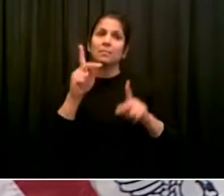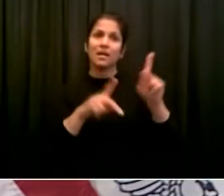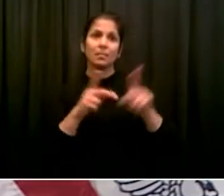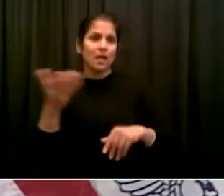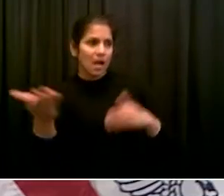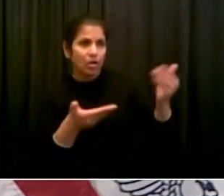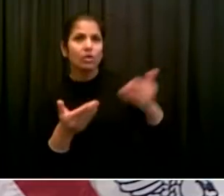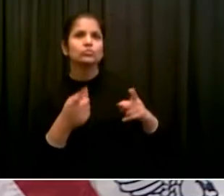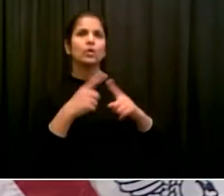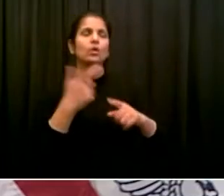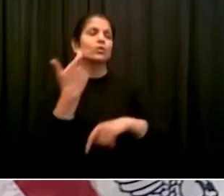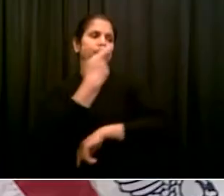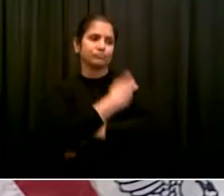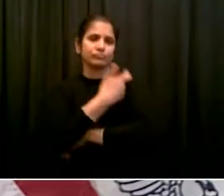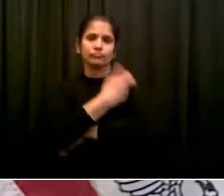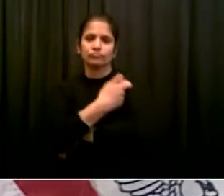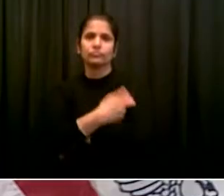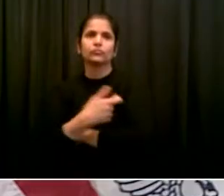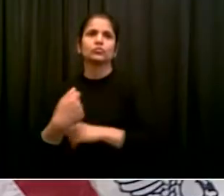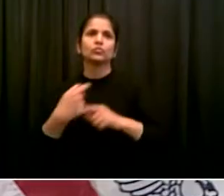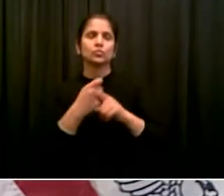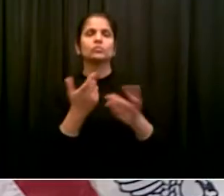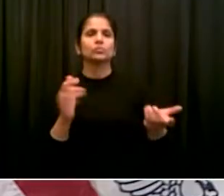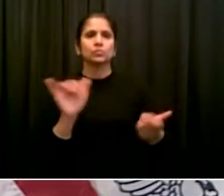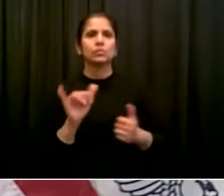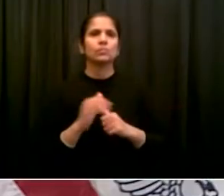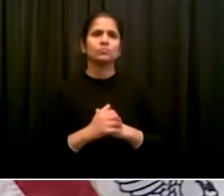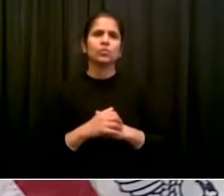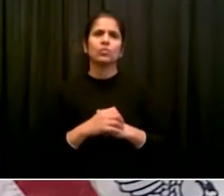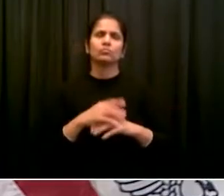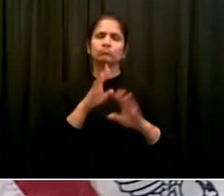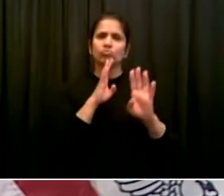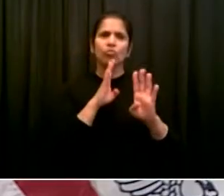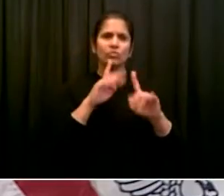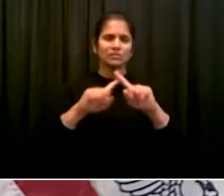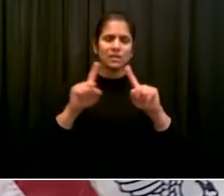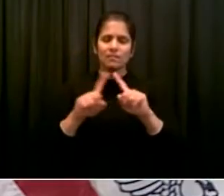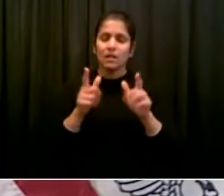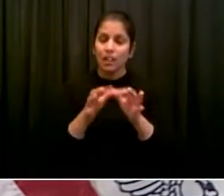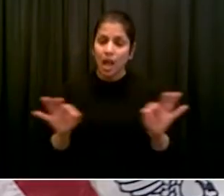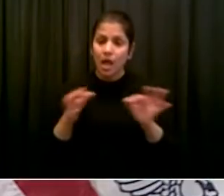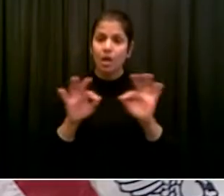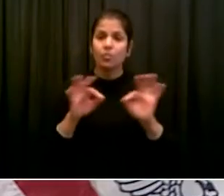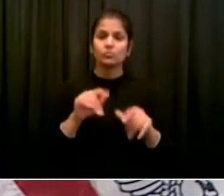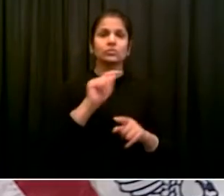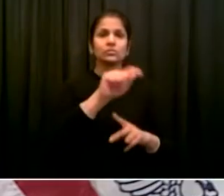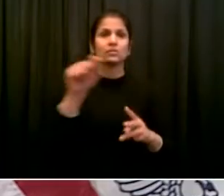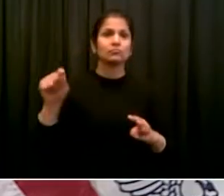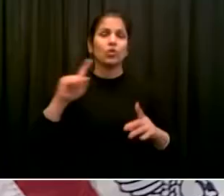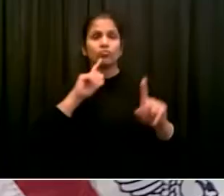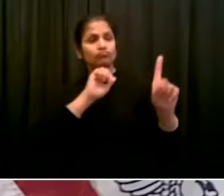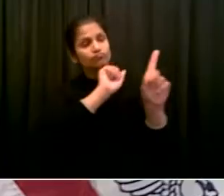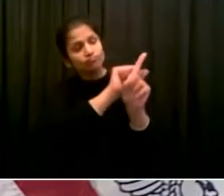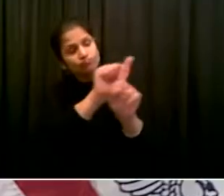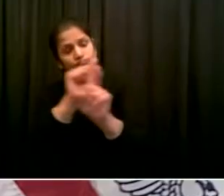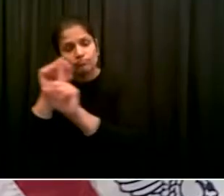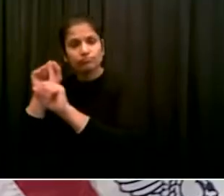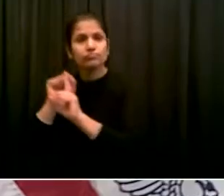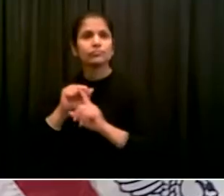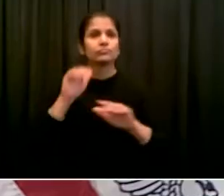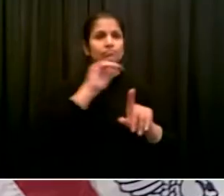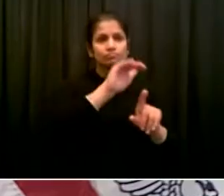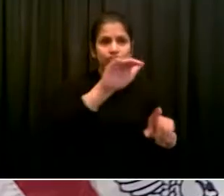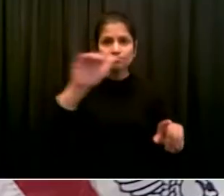That's crucial. The outreach efforts are multiple language. There's door to door. All of that needs more. But let's also be clear that we see